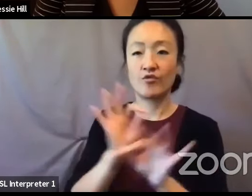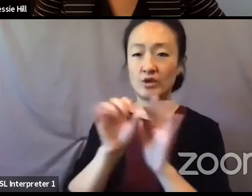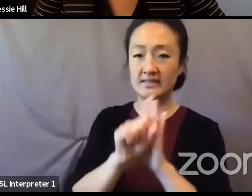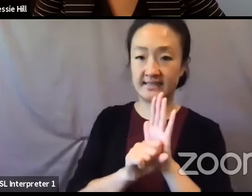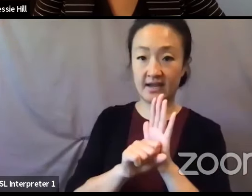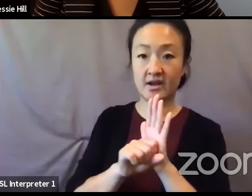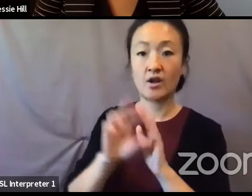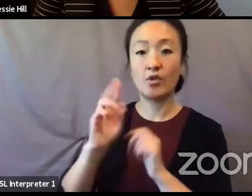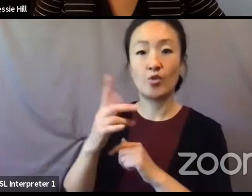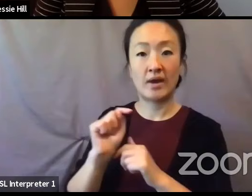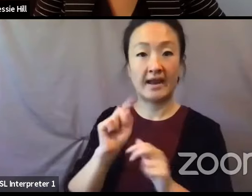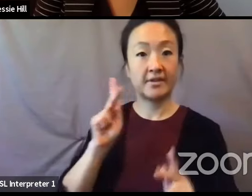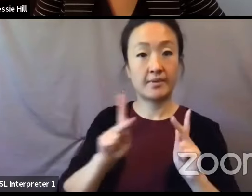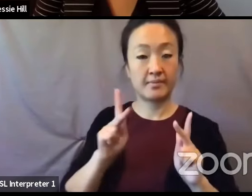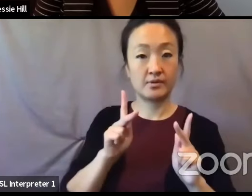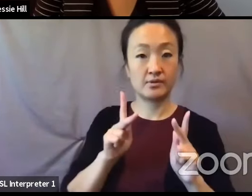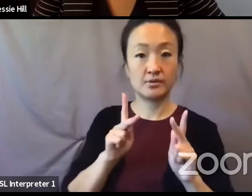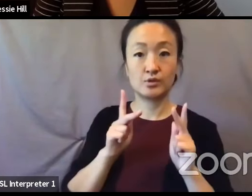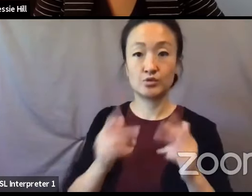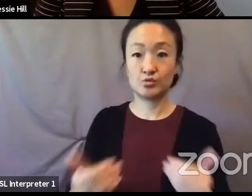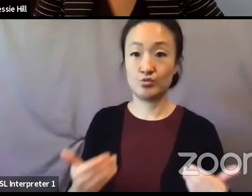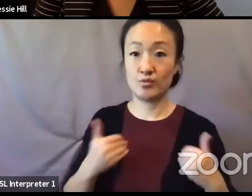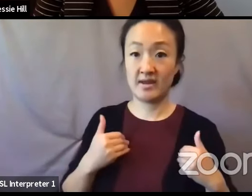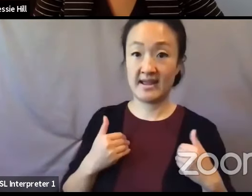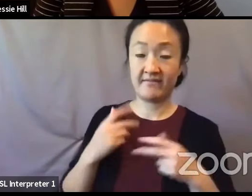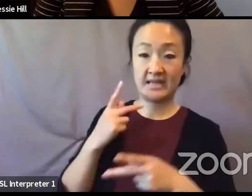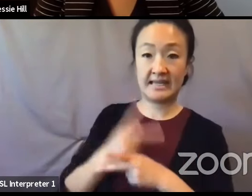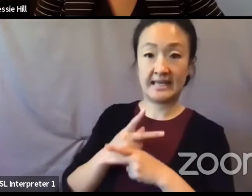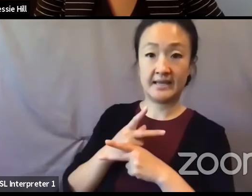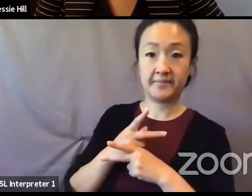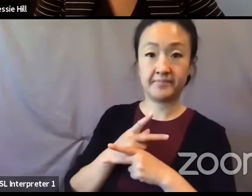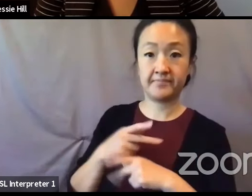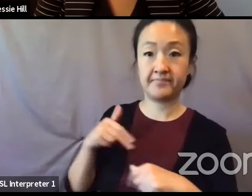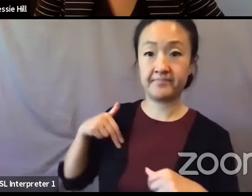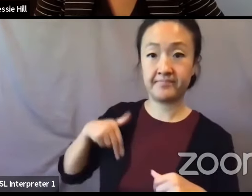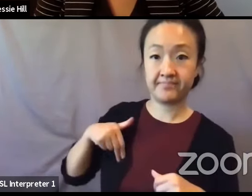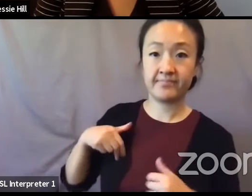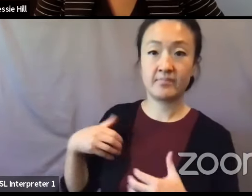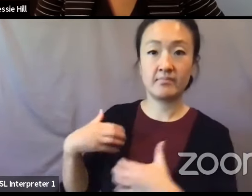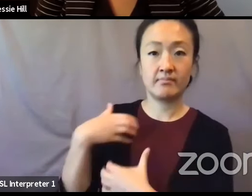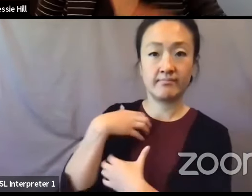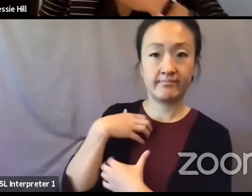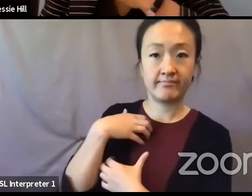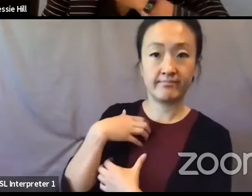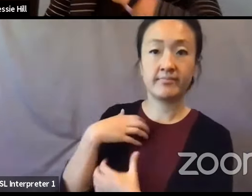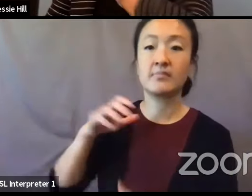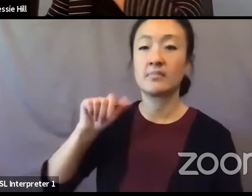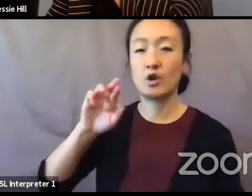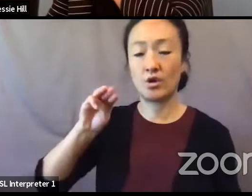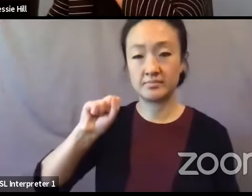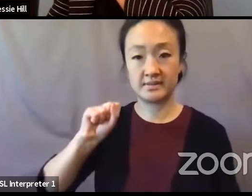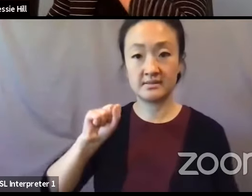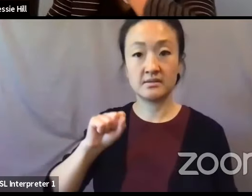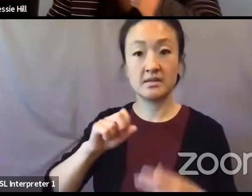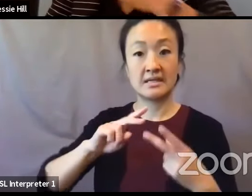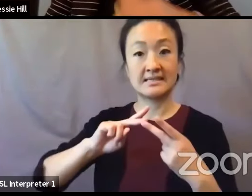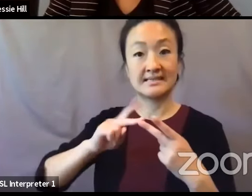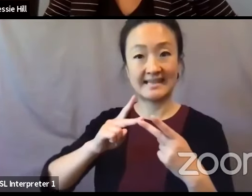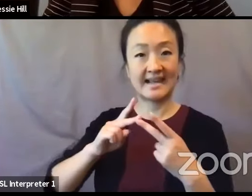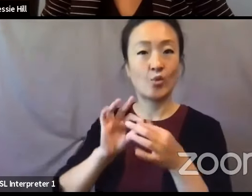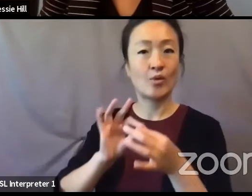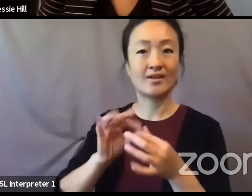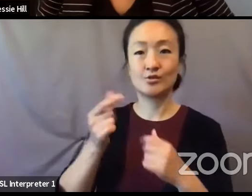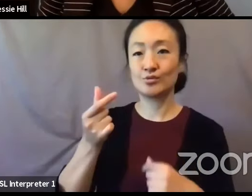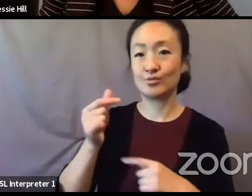to keep and bear arms shall not be infringed. And as we all know, the Second Amendment relates to guns and gun